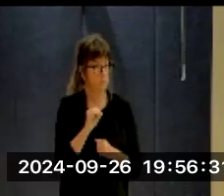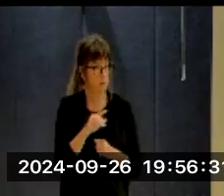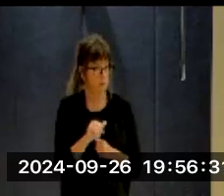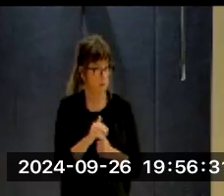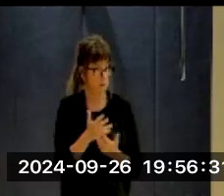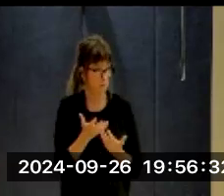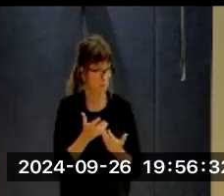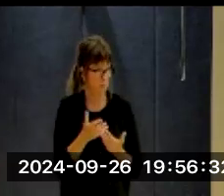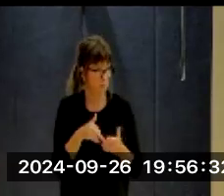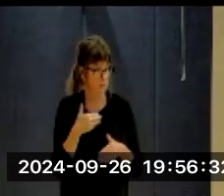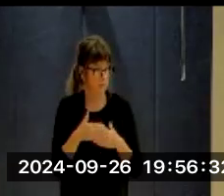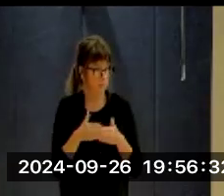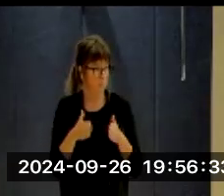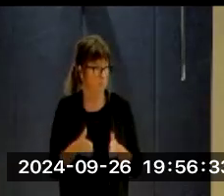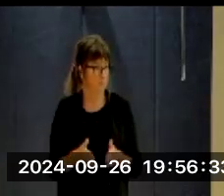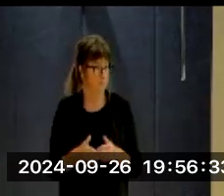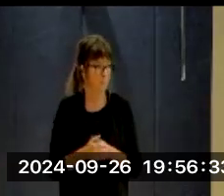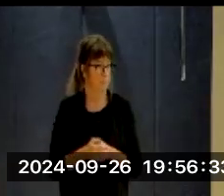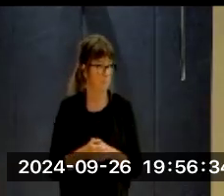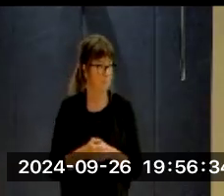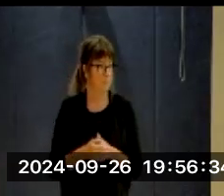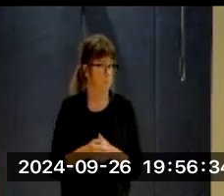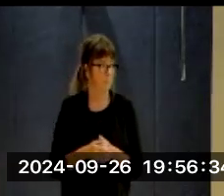to go next person?